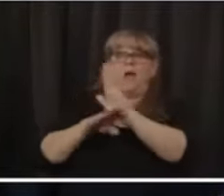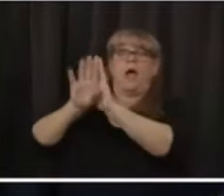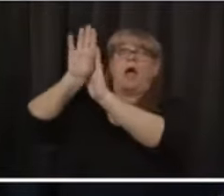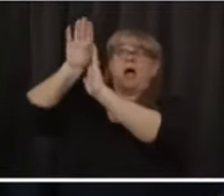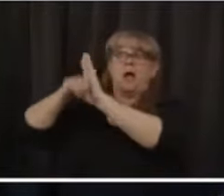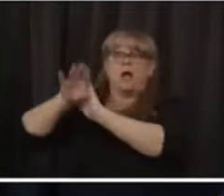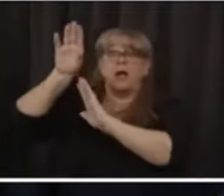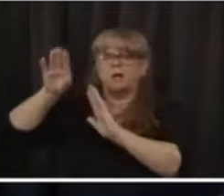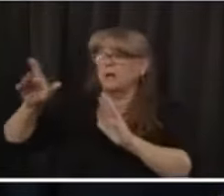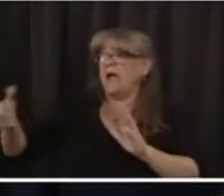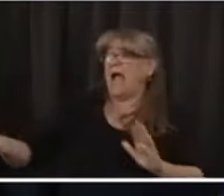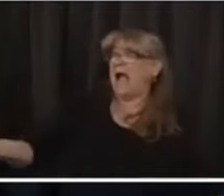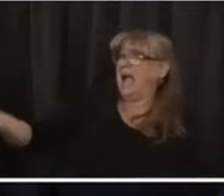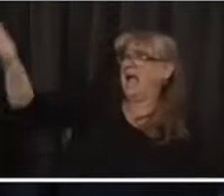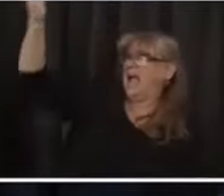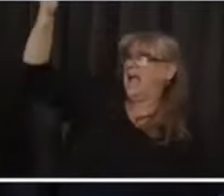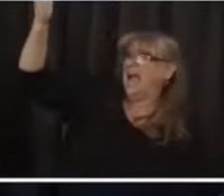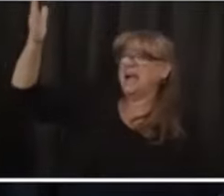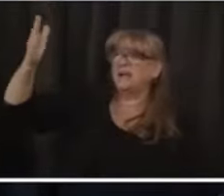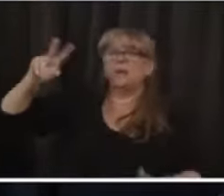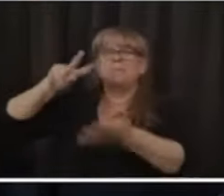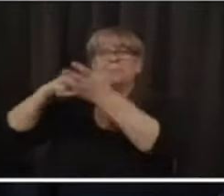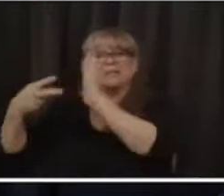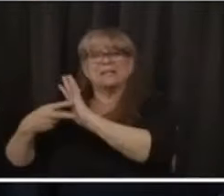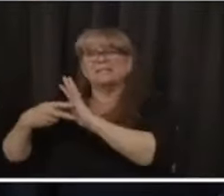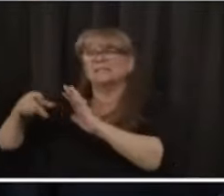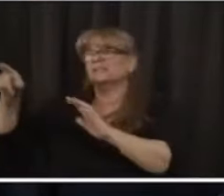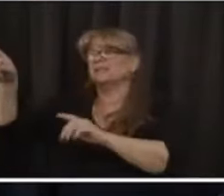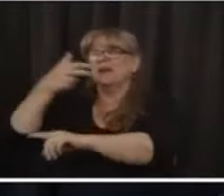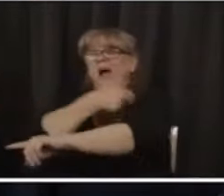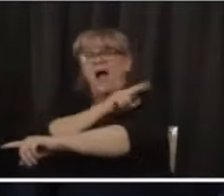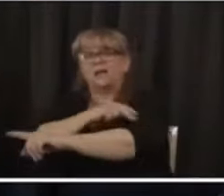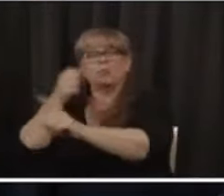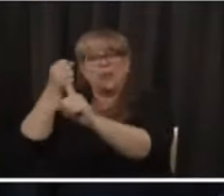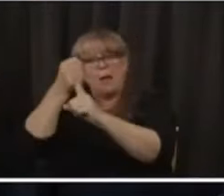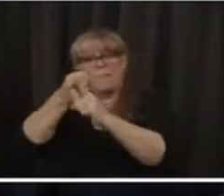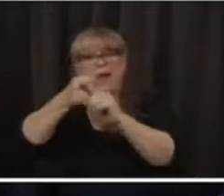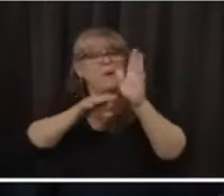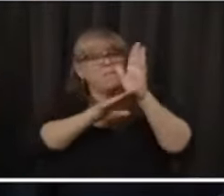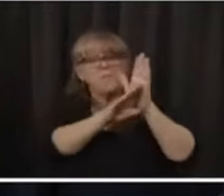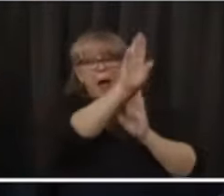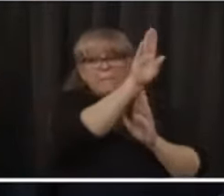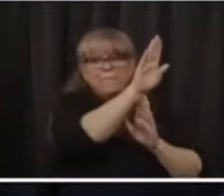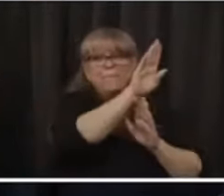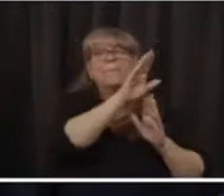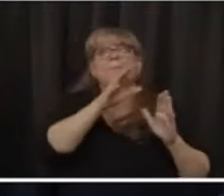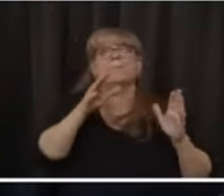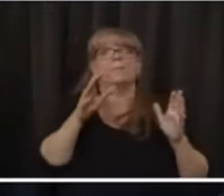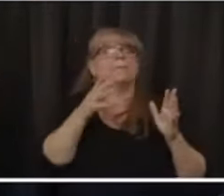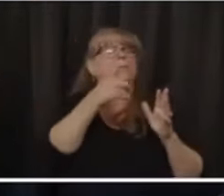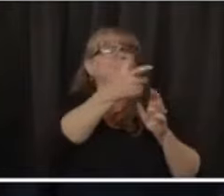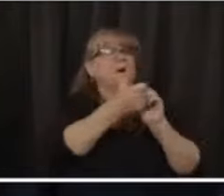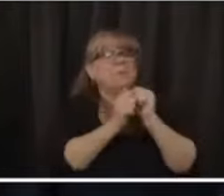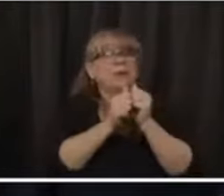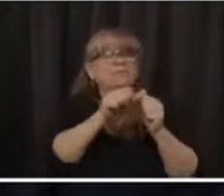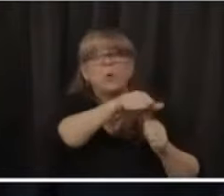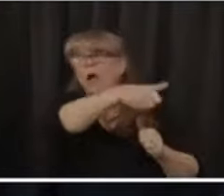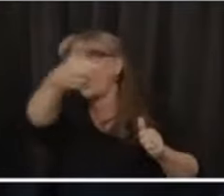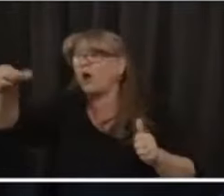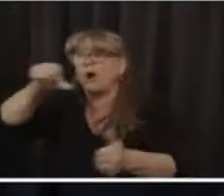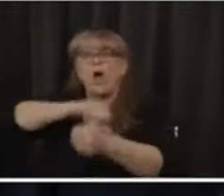COVID rates and more hospitalizations and deaths because the vaccination rate is lower, let's take that up in that community to get that vaccination rate